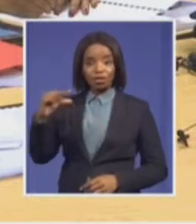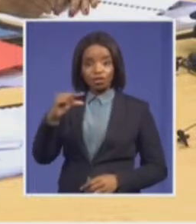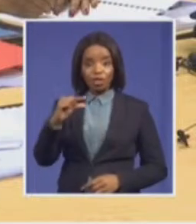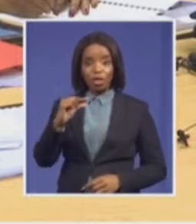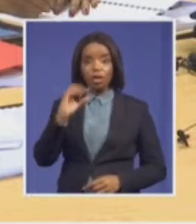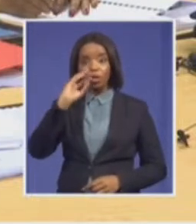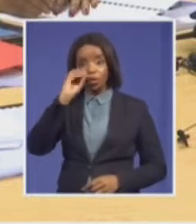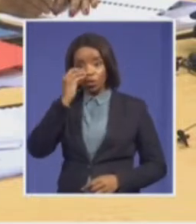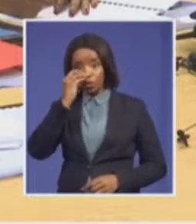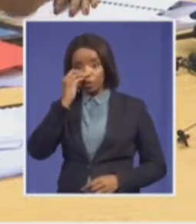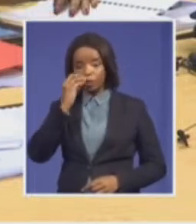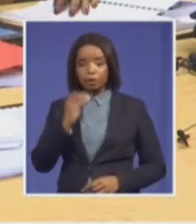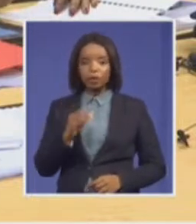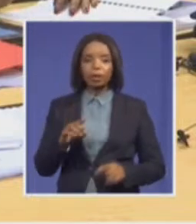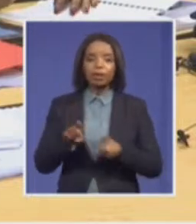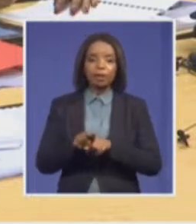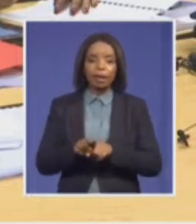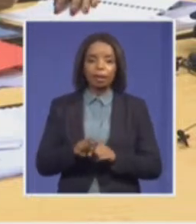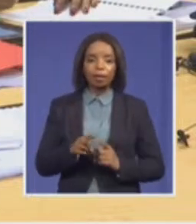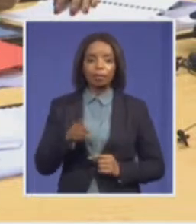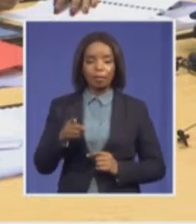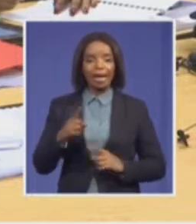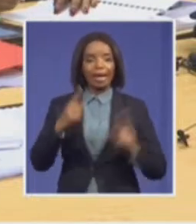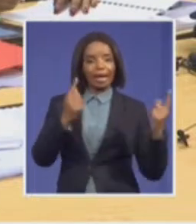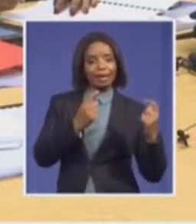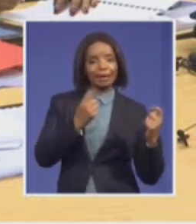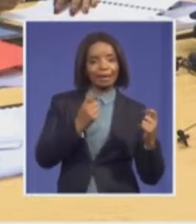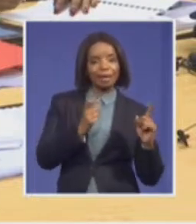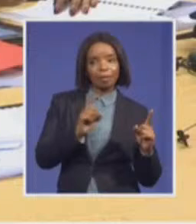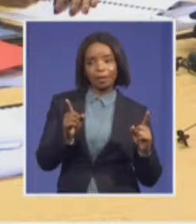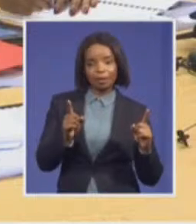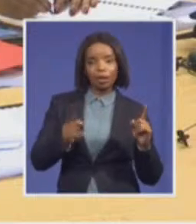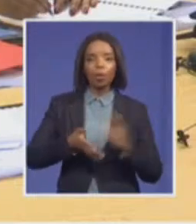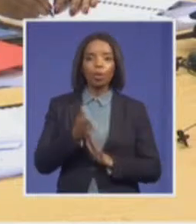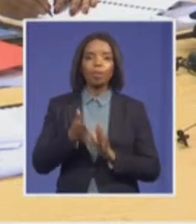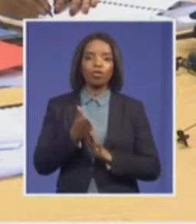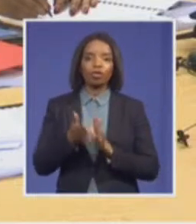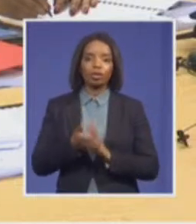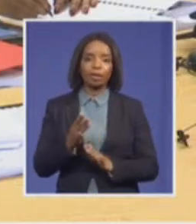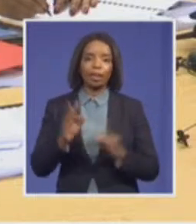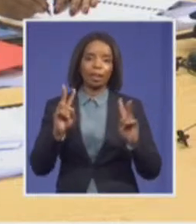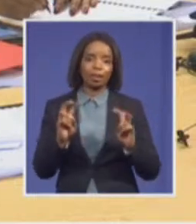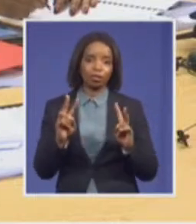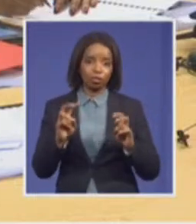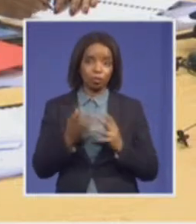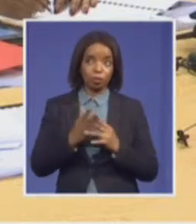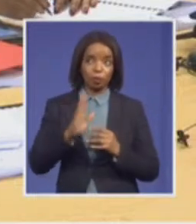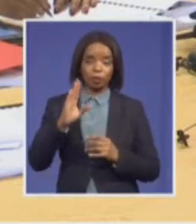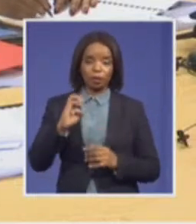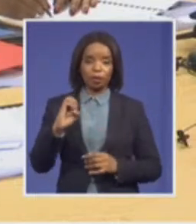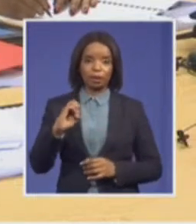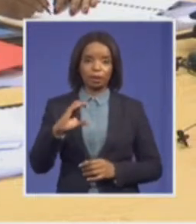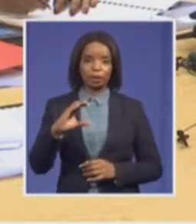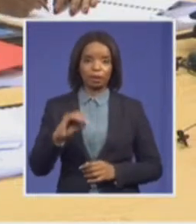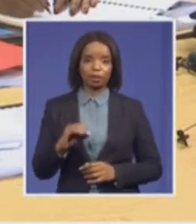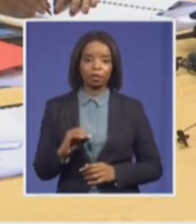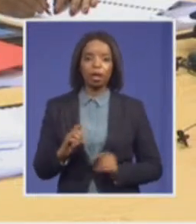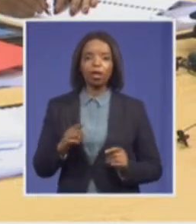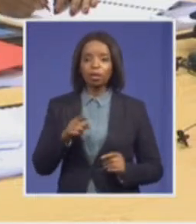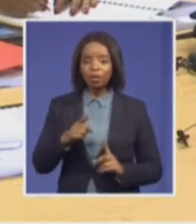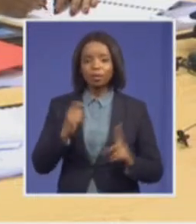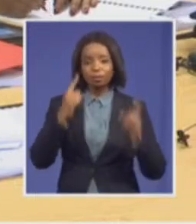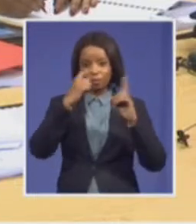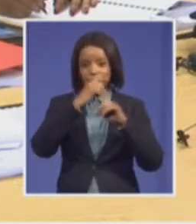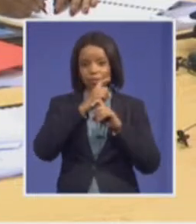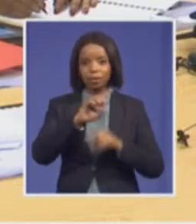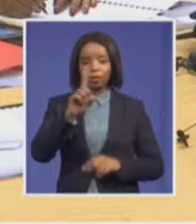those operational matters between the two of them. Okay, so there's no trick question to it. I'm just seeing if you have personal knowledge. No. Okay.